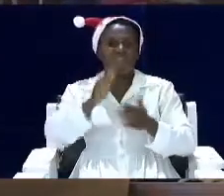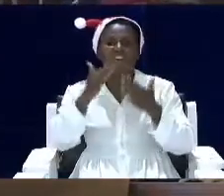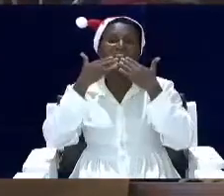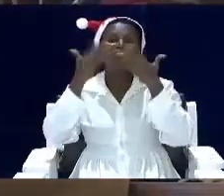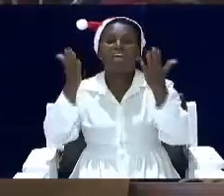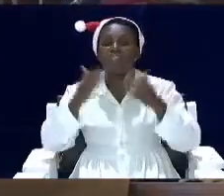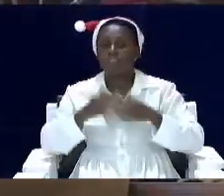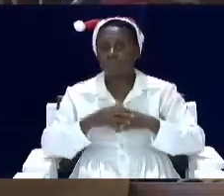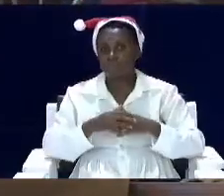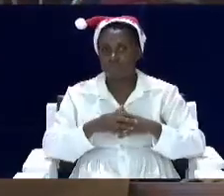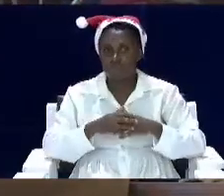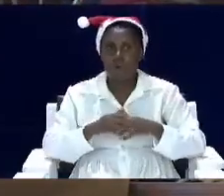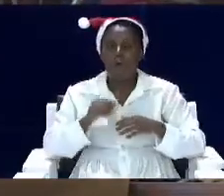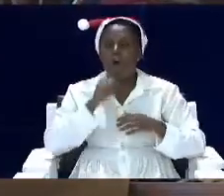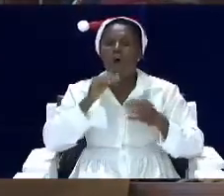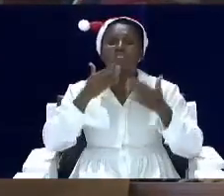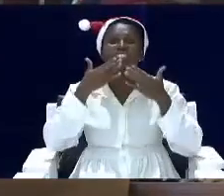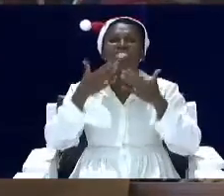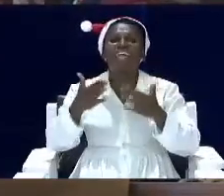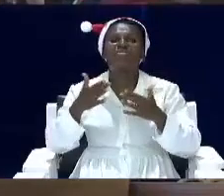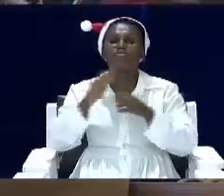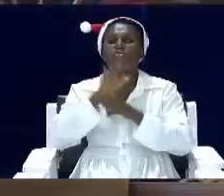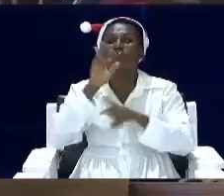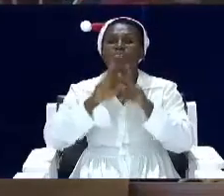Unthankful people are foolish.